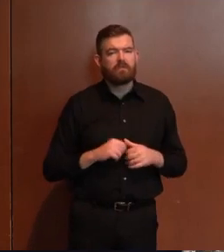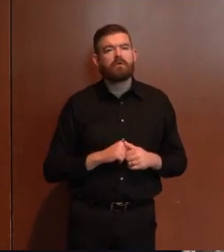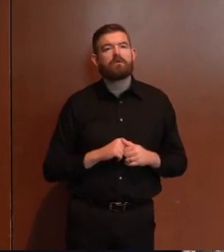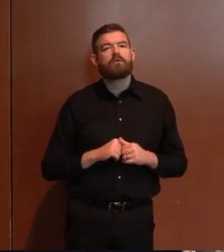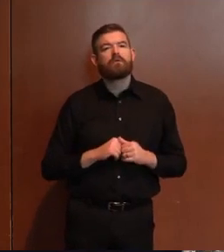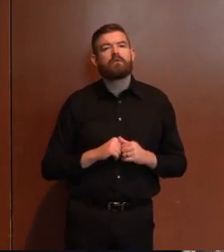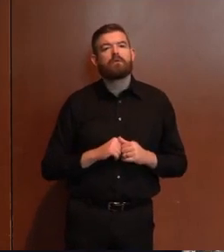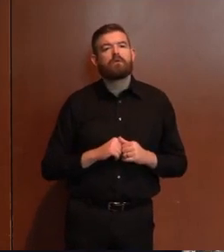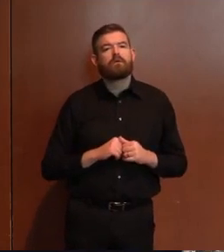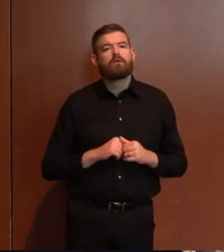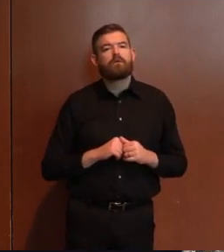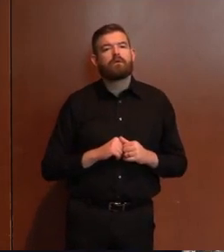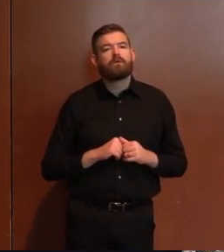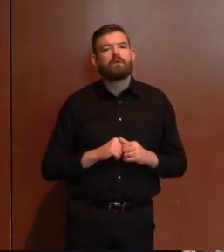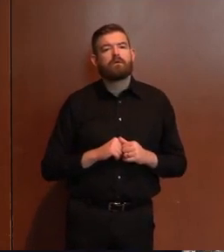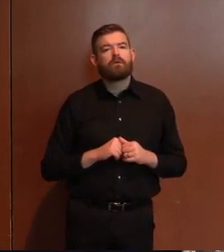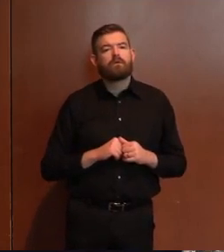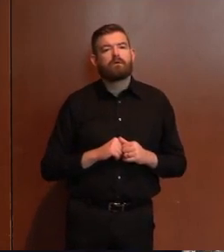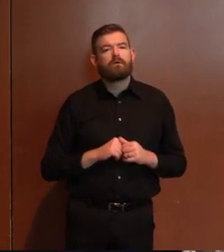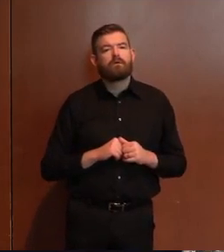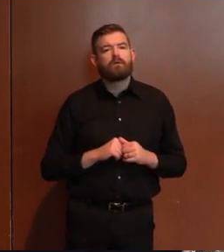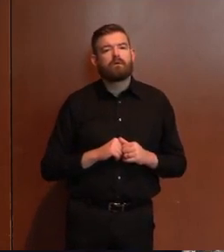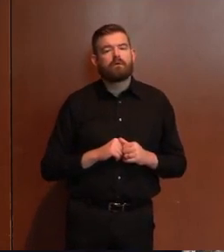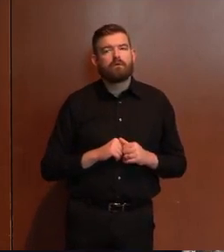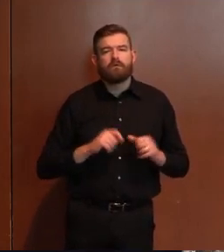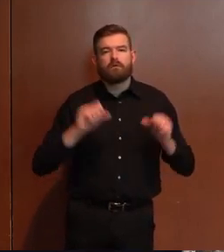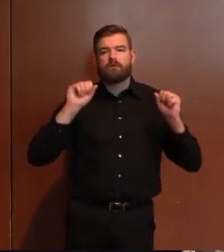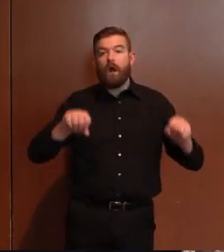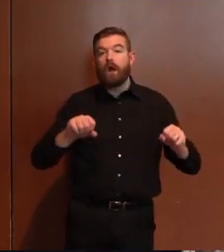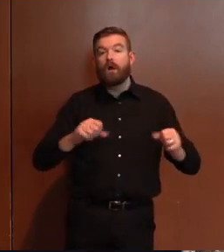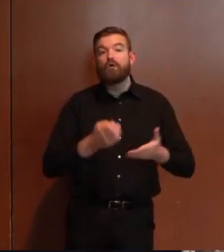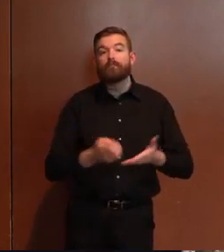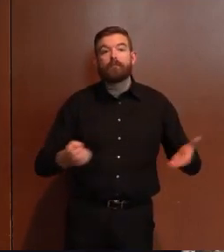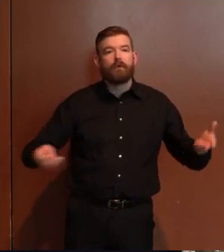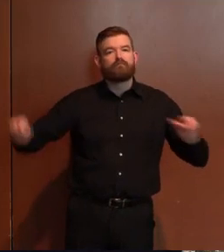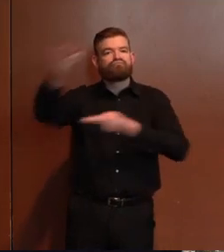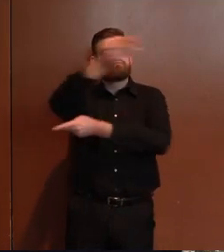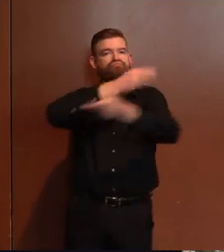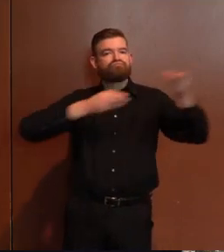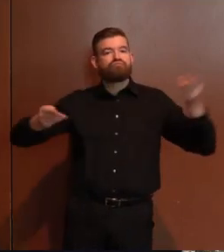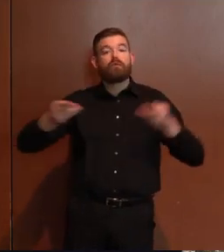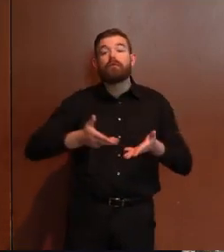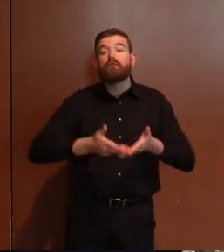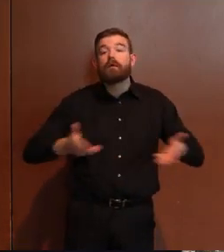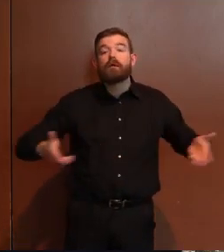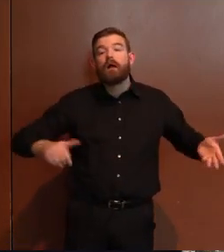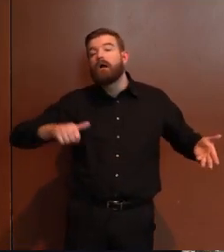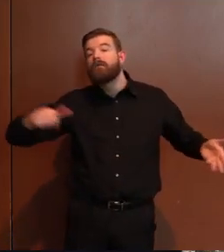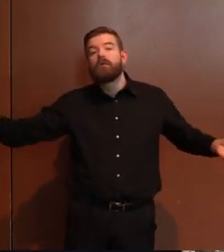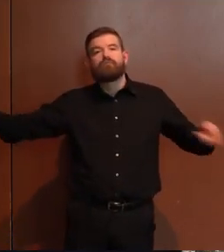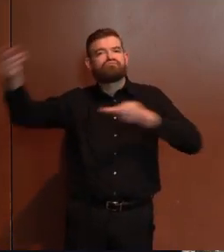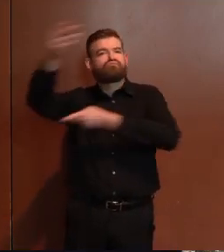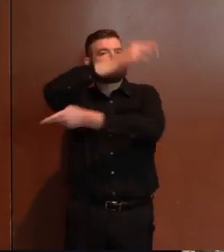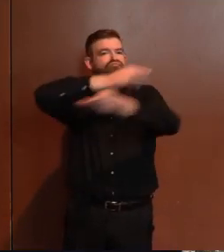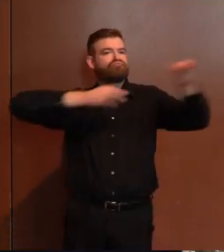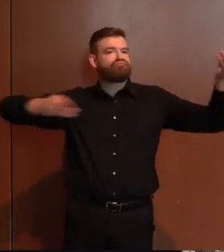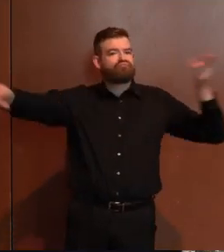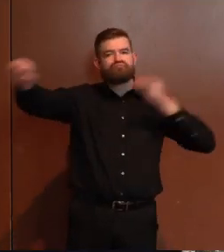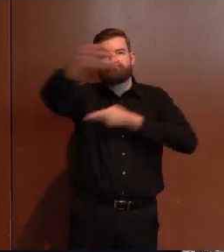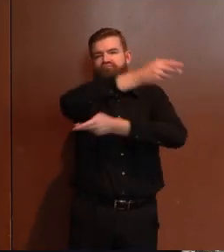not only equipment and supplies in a very expedient manner, but also to be